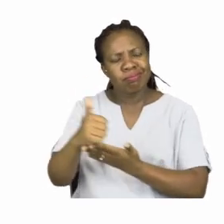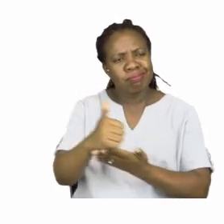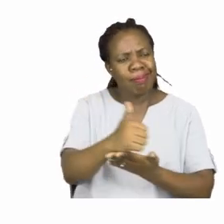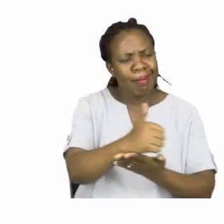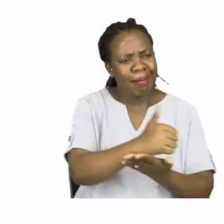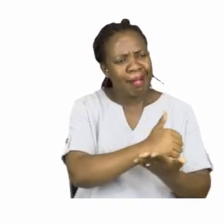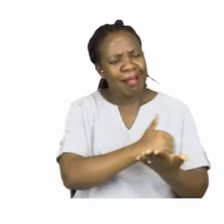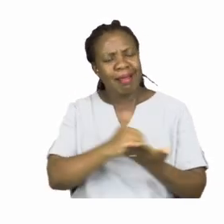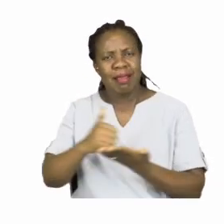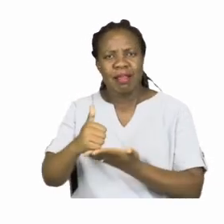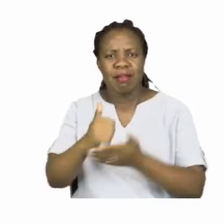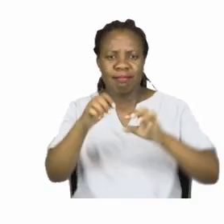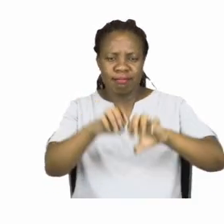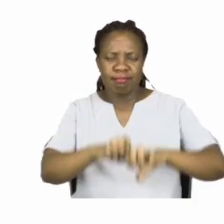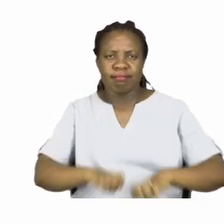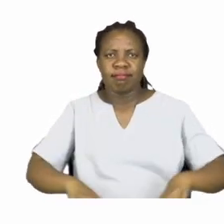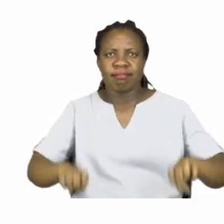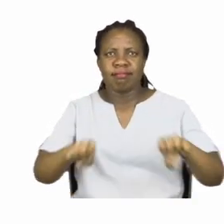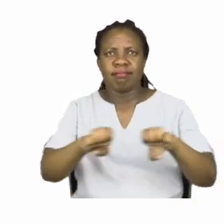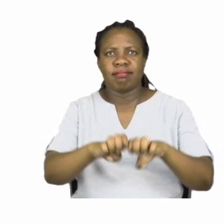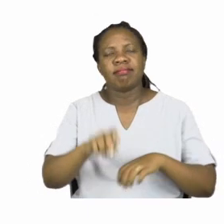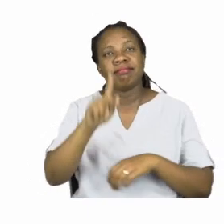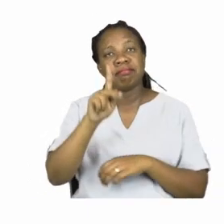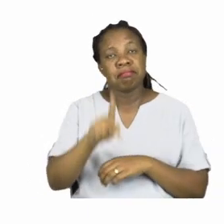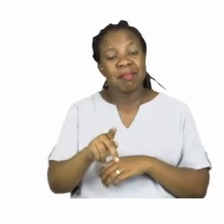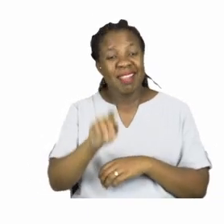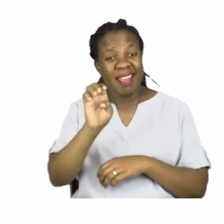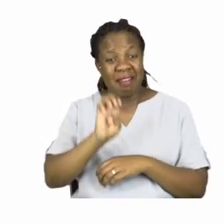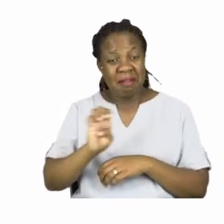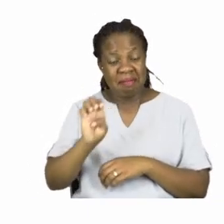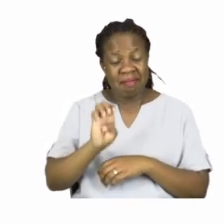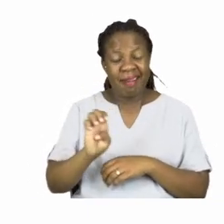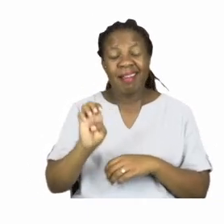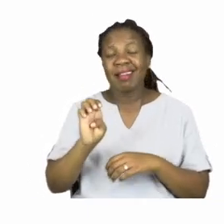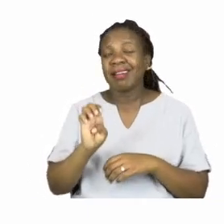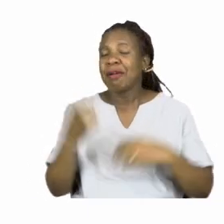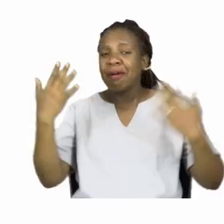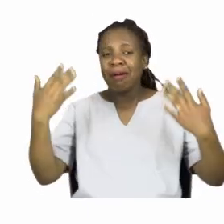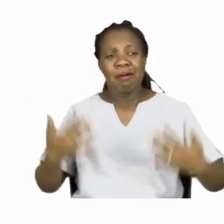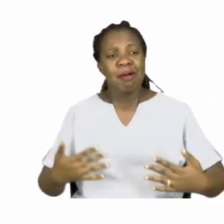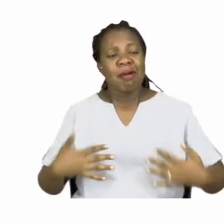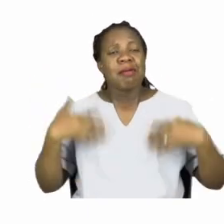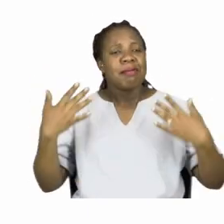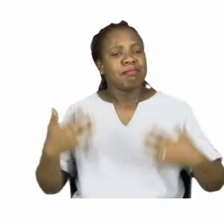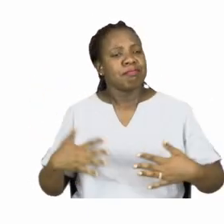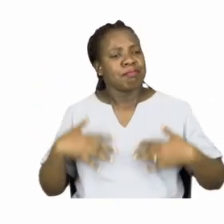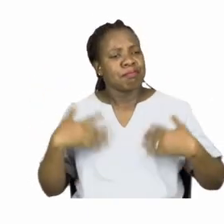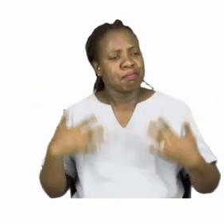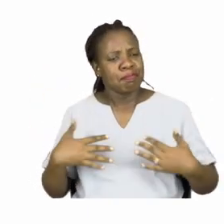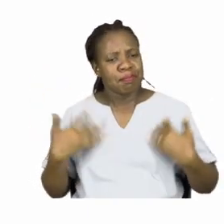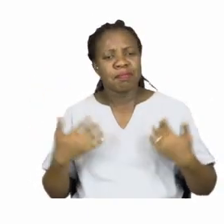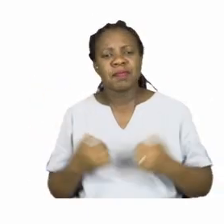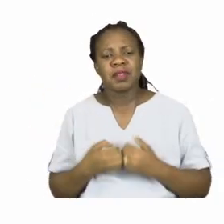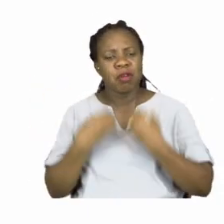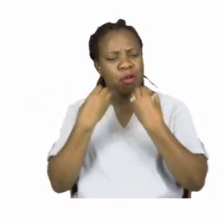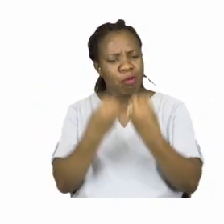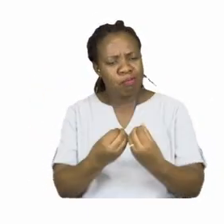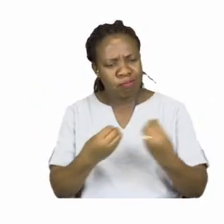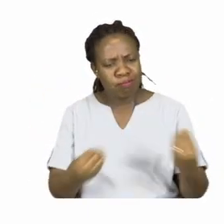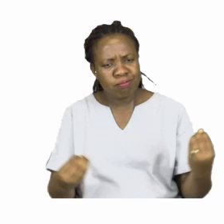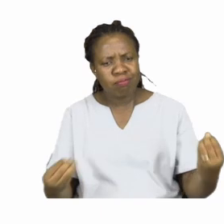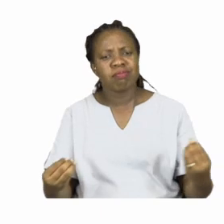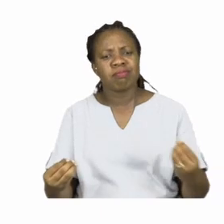again. Emil was so happy to see all the children involved in that